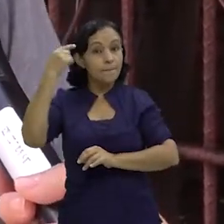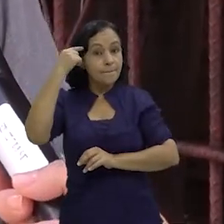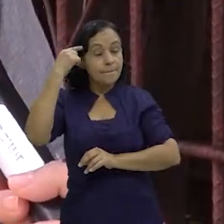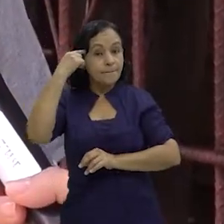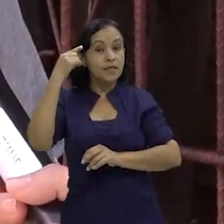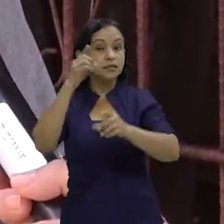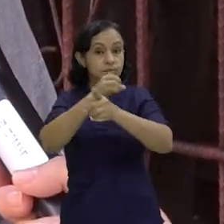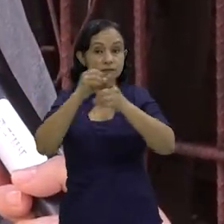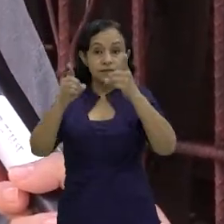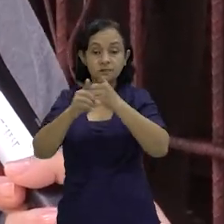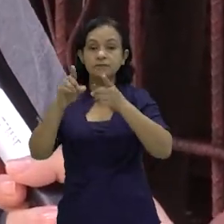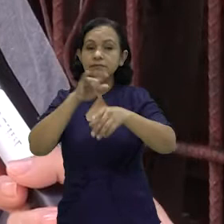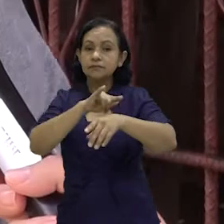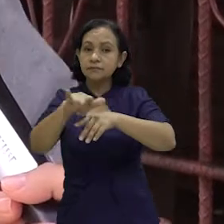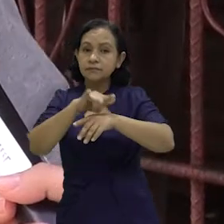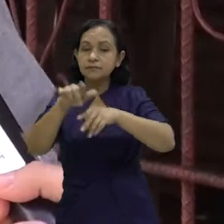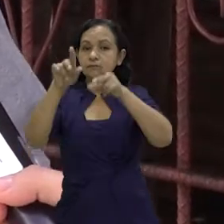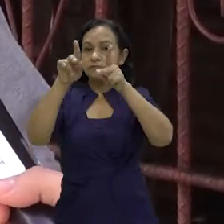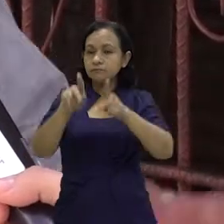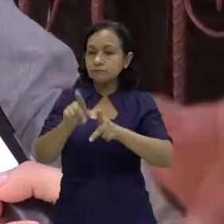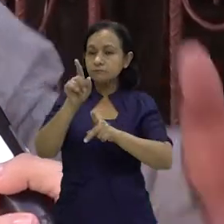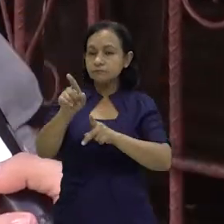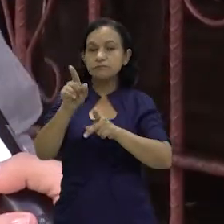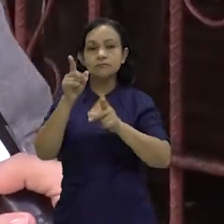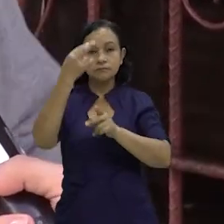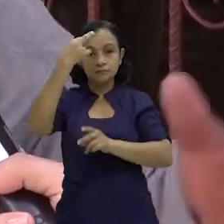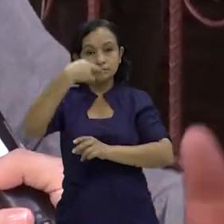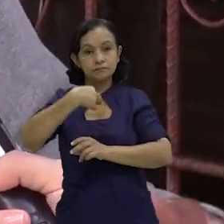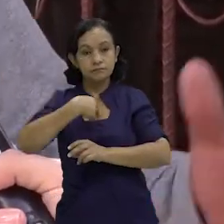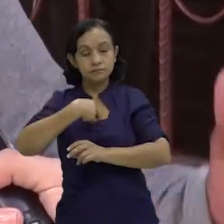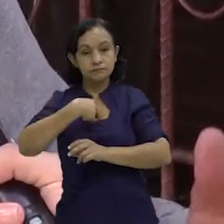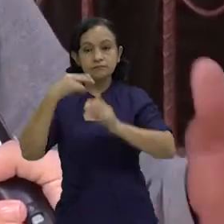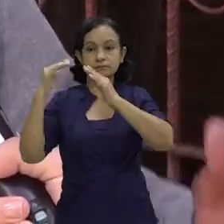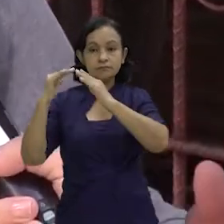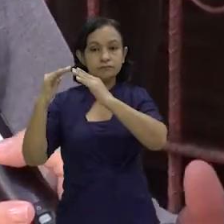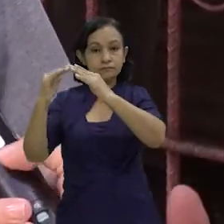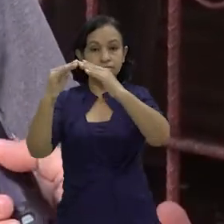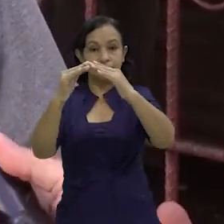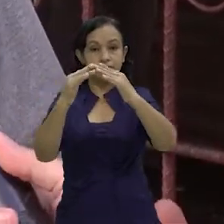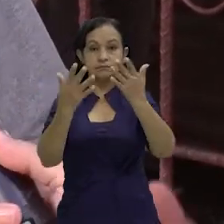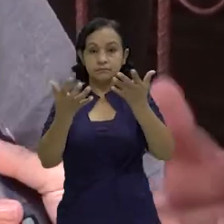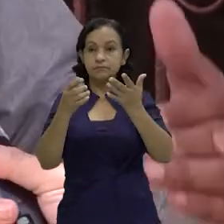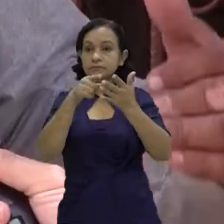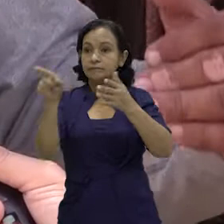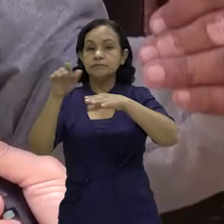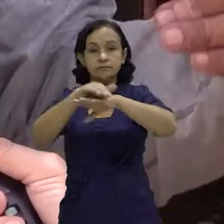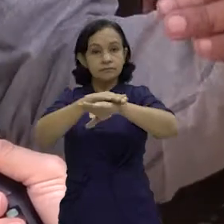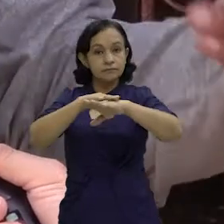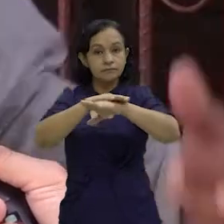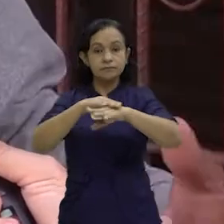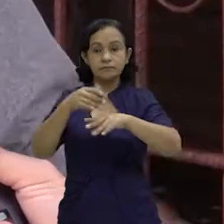that it is matter of looking for the recommended people and organizations that